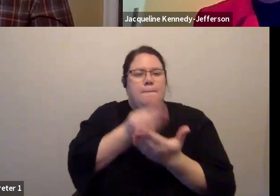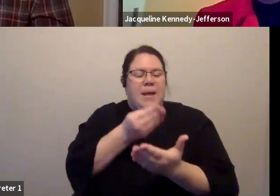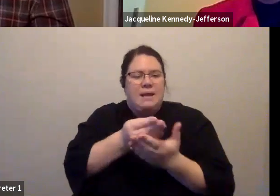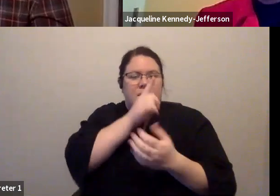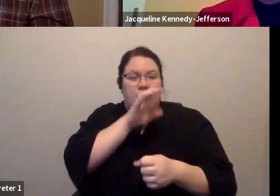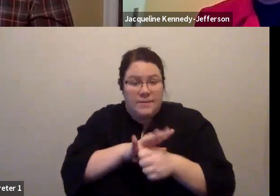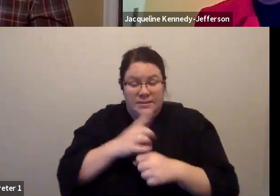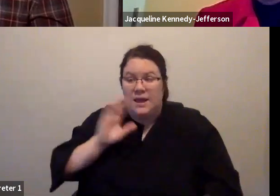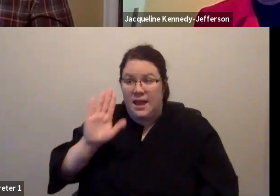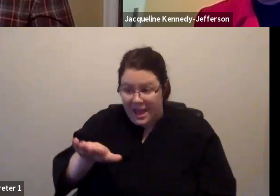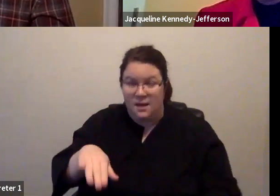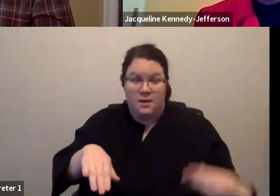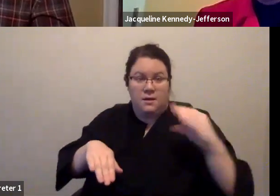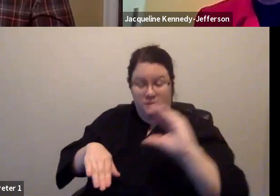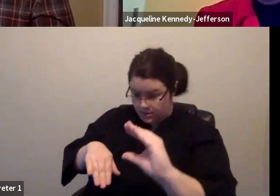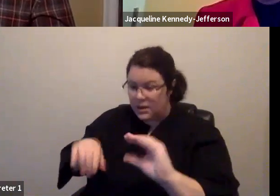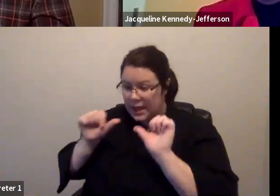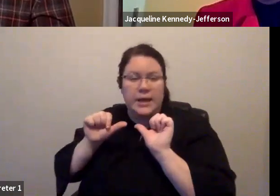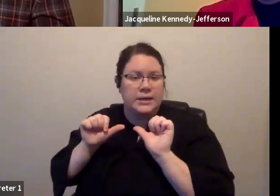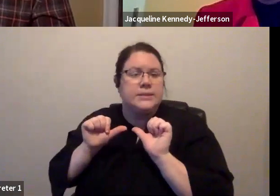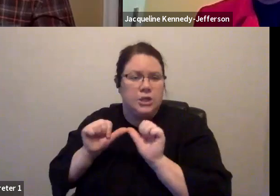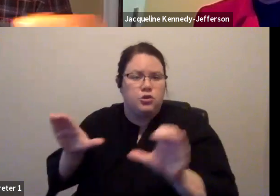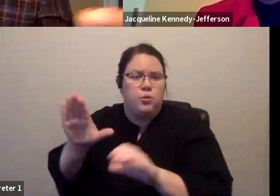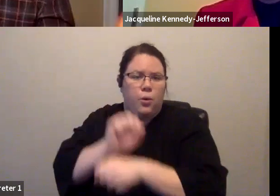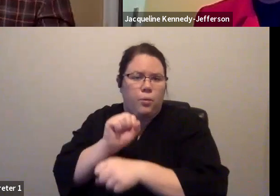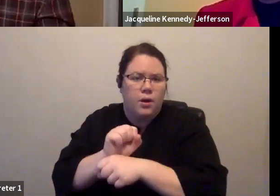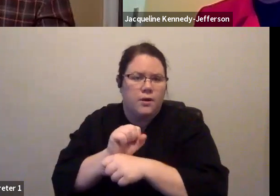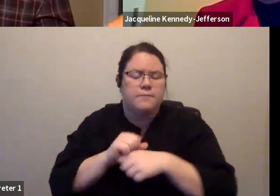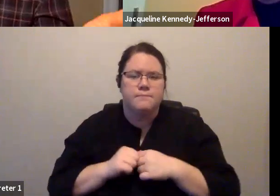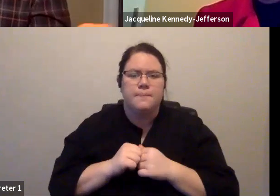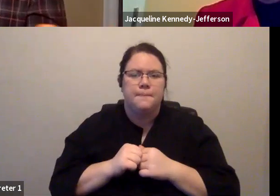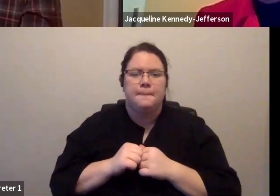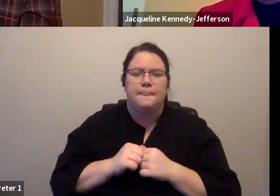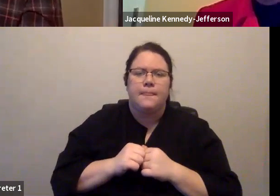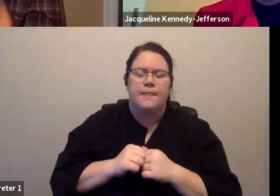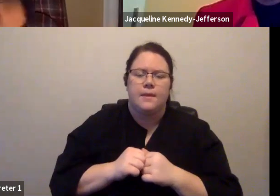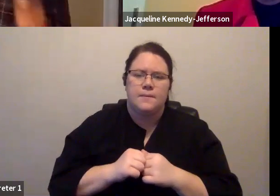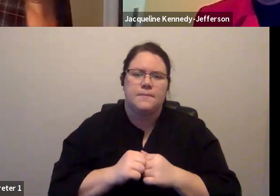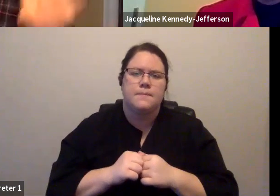this work can continue. And in all honesty, I believe it now more than ever. And I think that